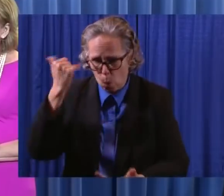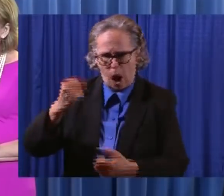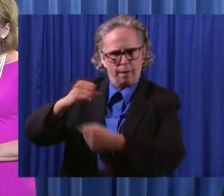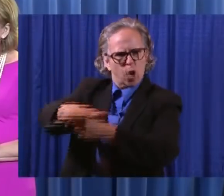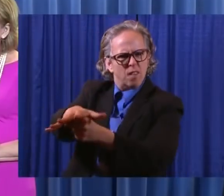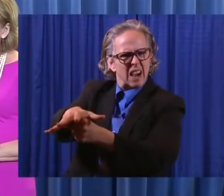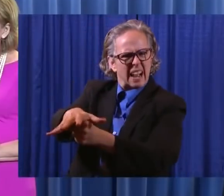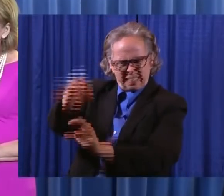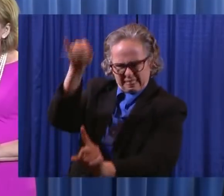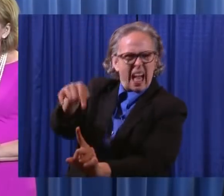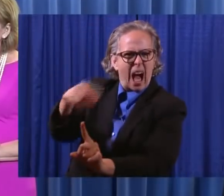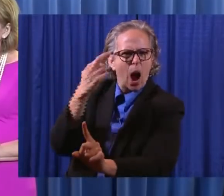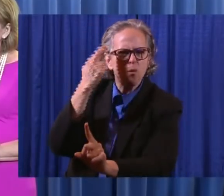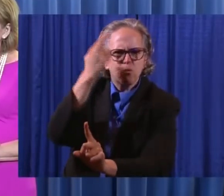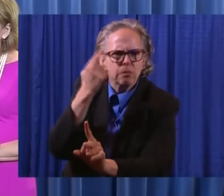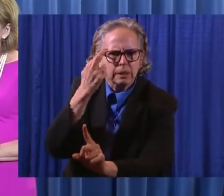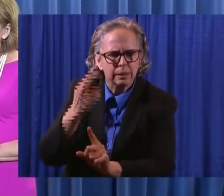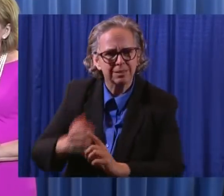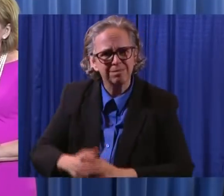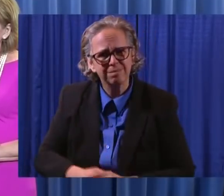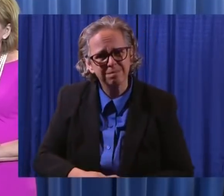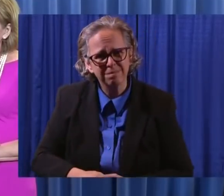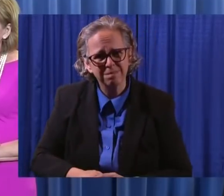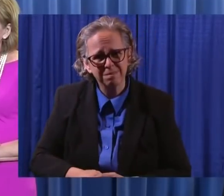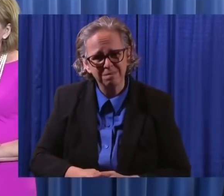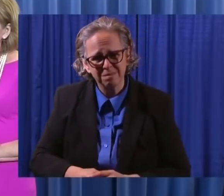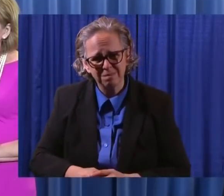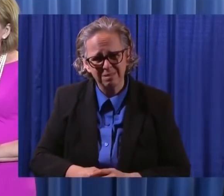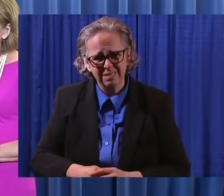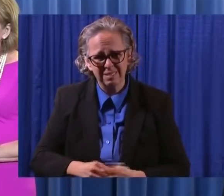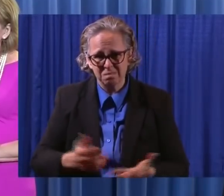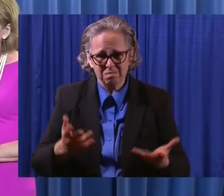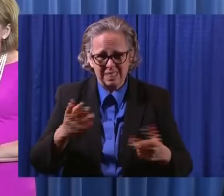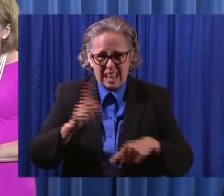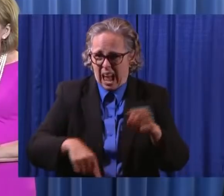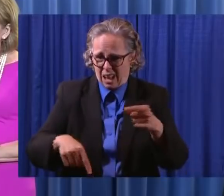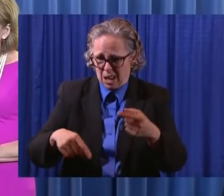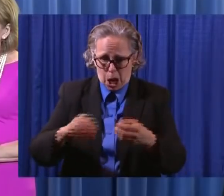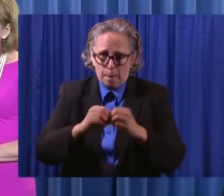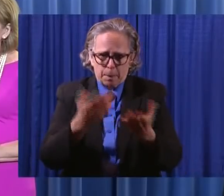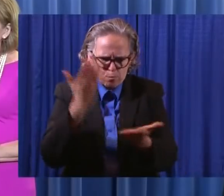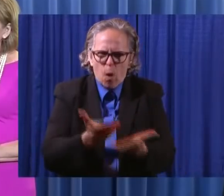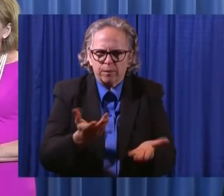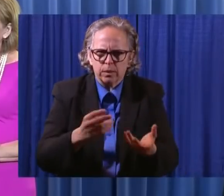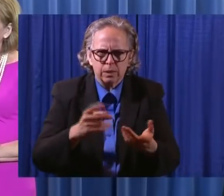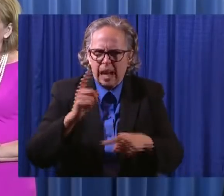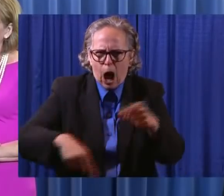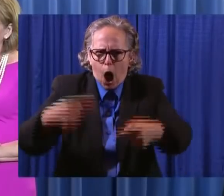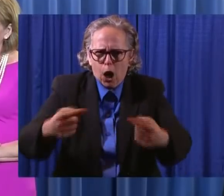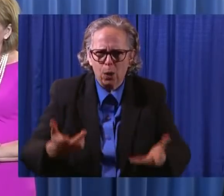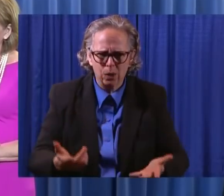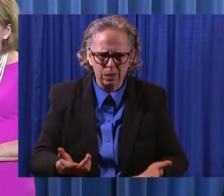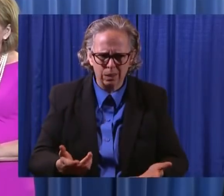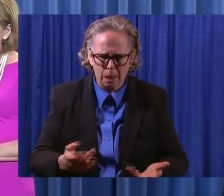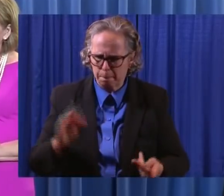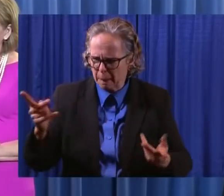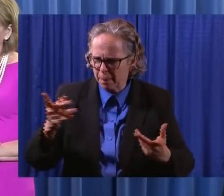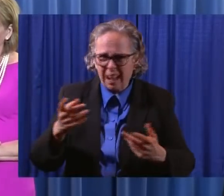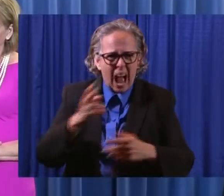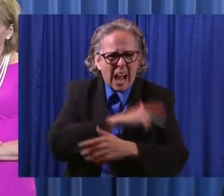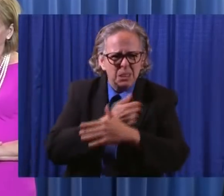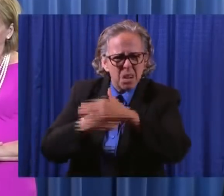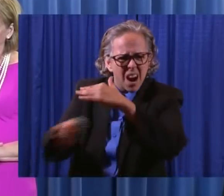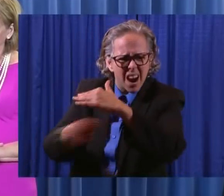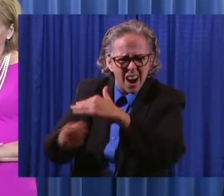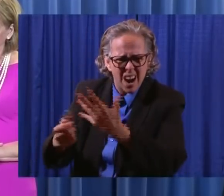really not much in dispute. We can see the number of people who are going into hospitals. We can see the number of people who are going to ICU. All these numbers